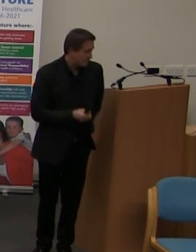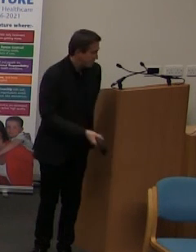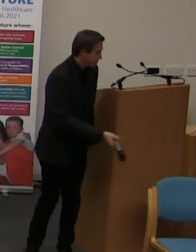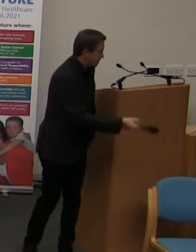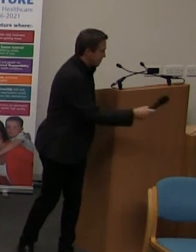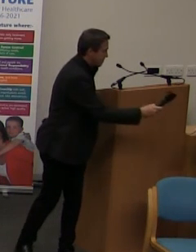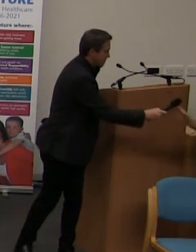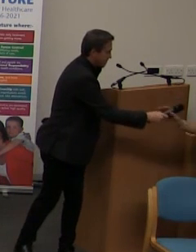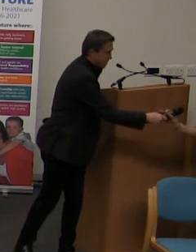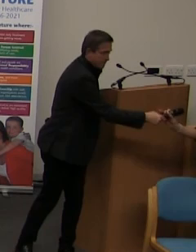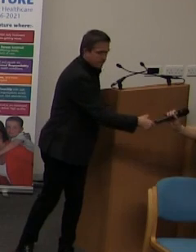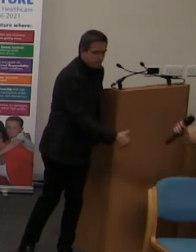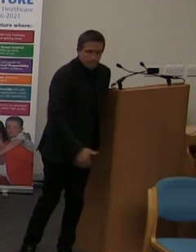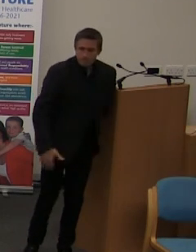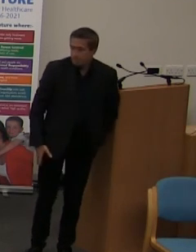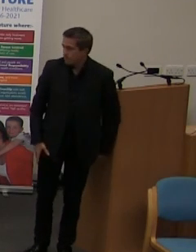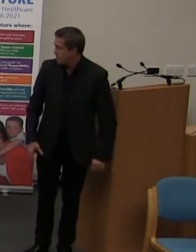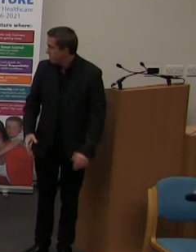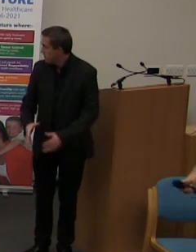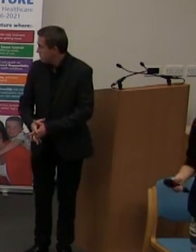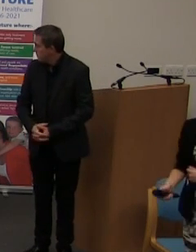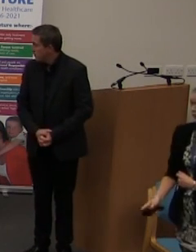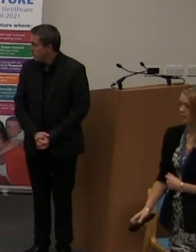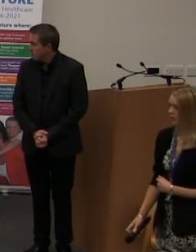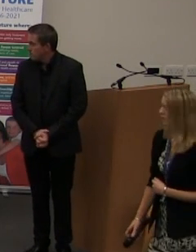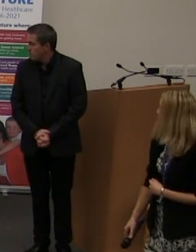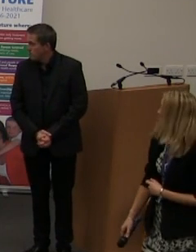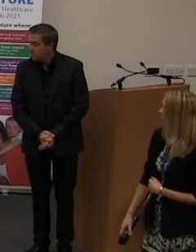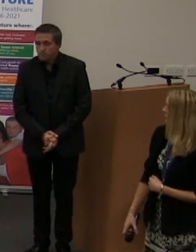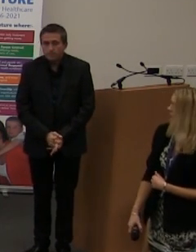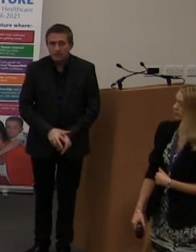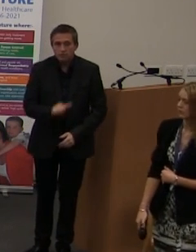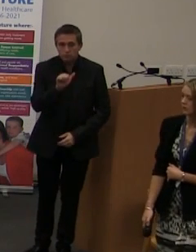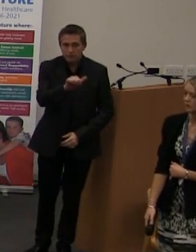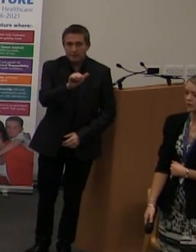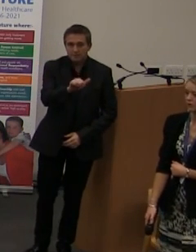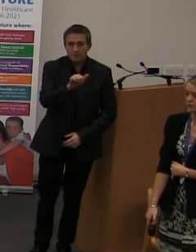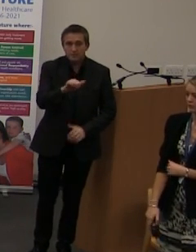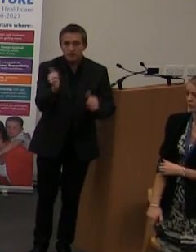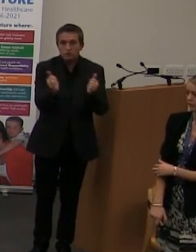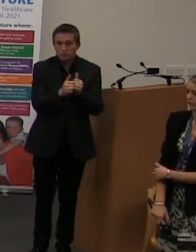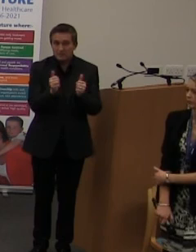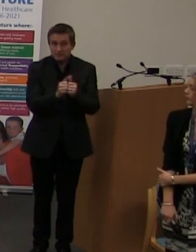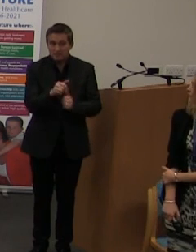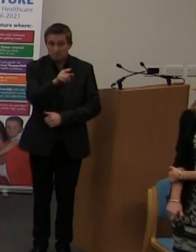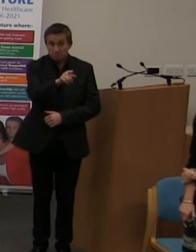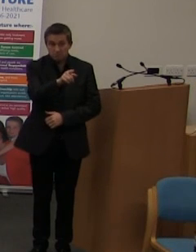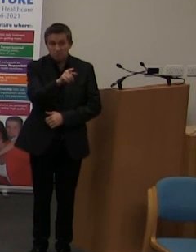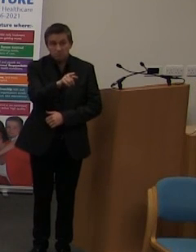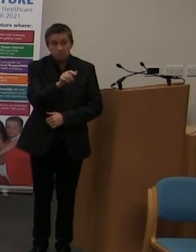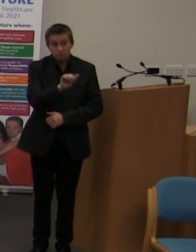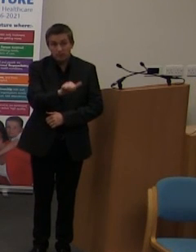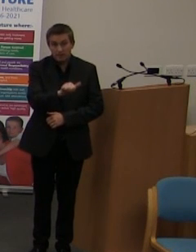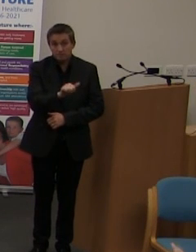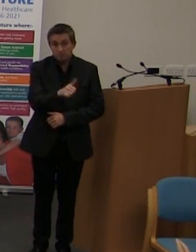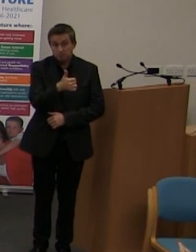surgeries. Okay, so we heard a little of that at the previous session as well, and we give a commitment to look at that. There's a couple of people we'd like to assist here.